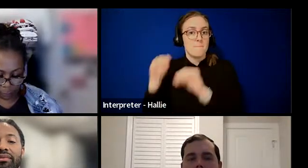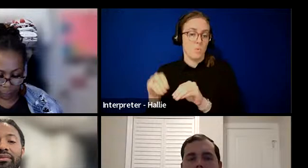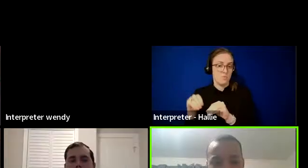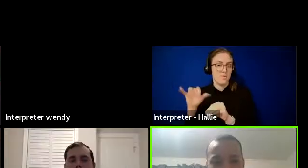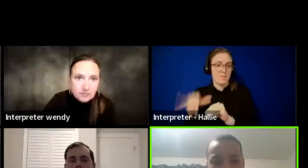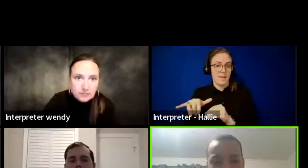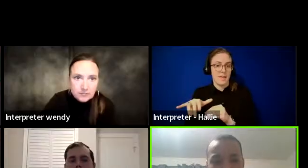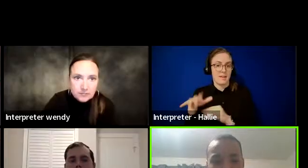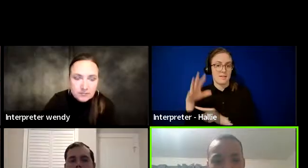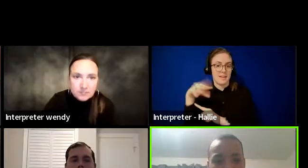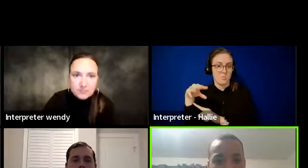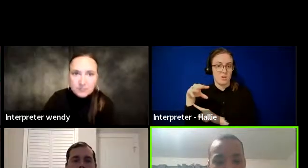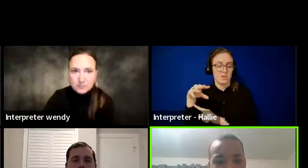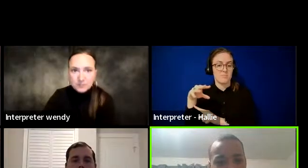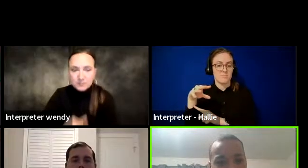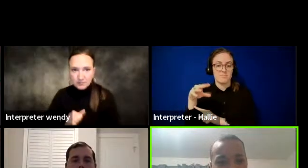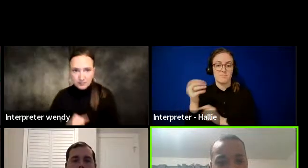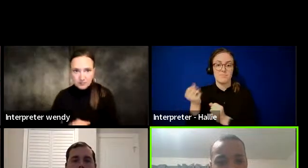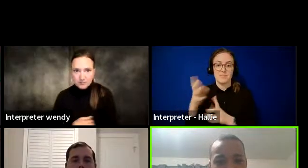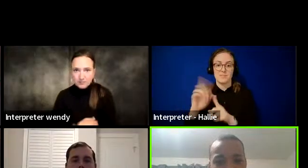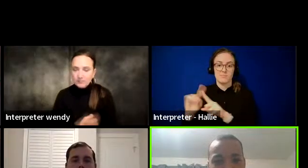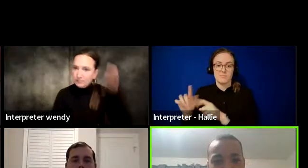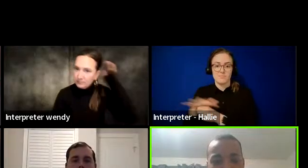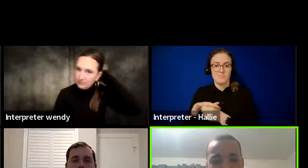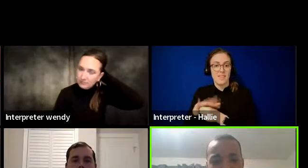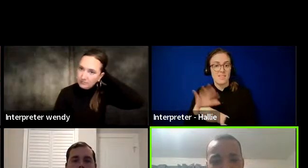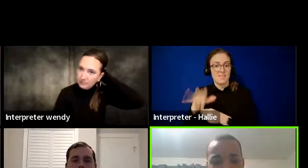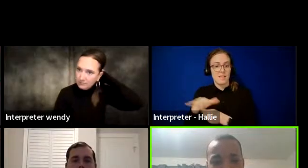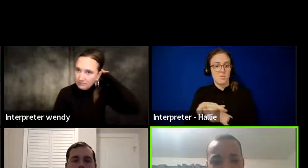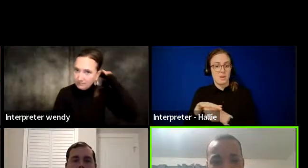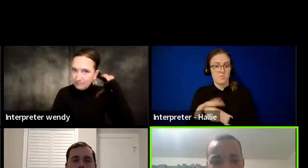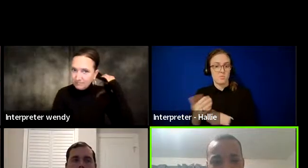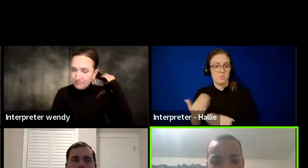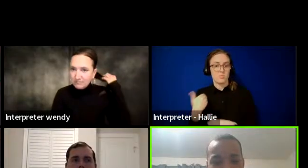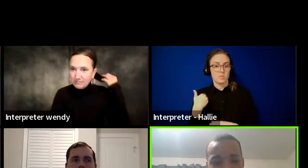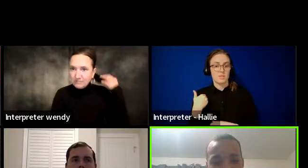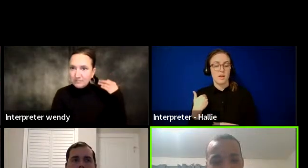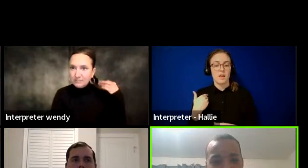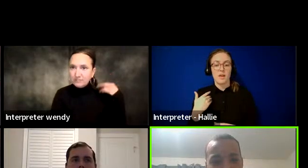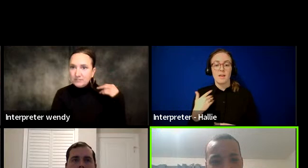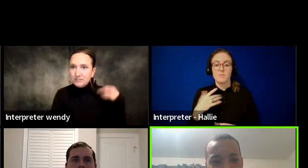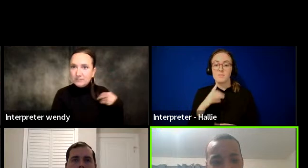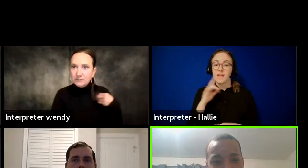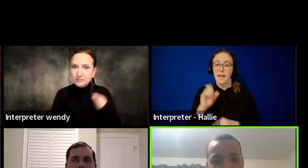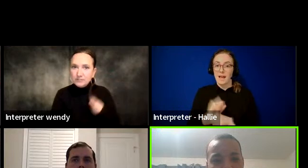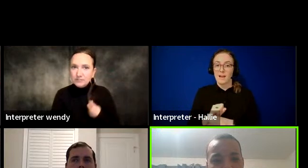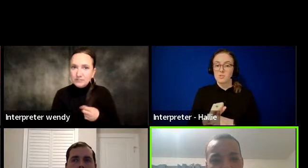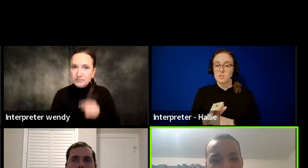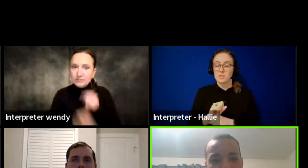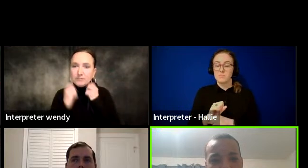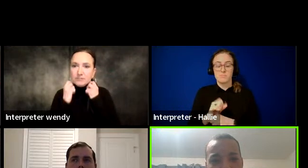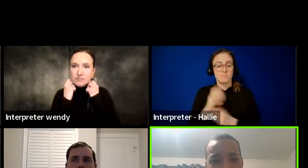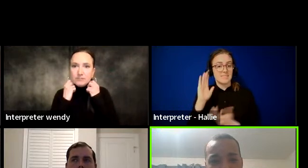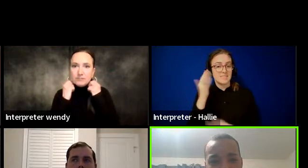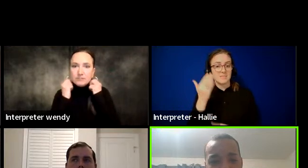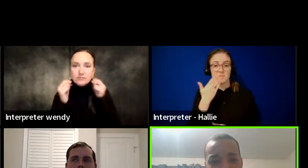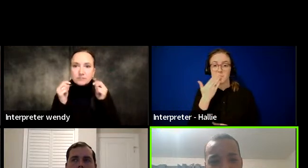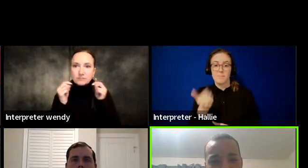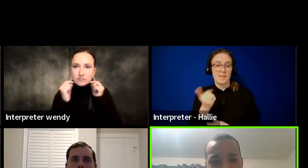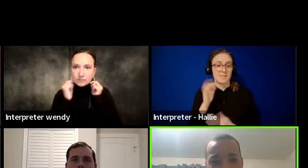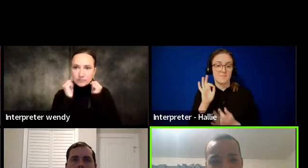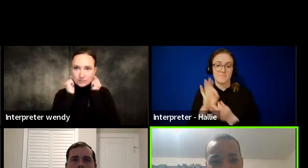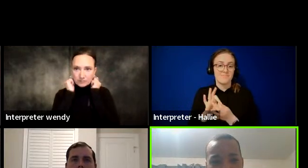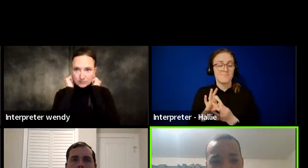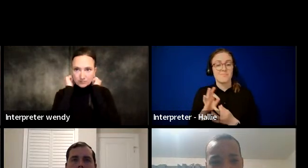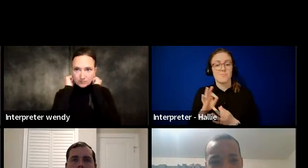location several spots. That location where it was is actually turns out to be the best as far as